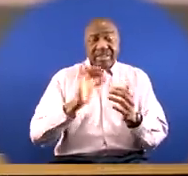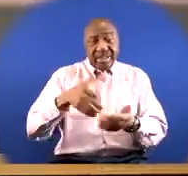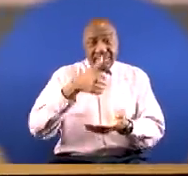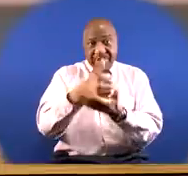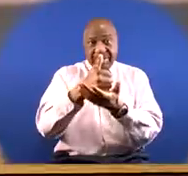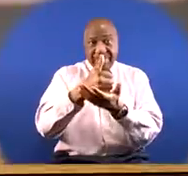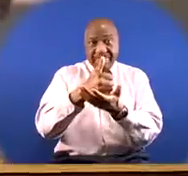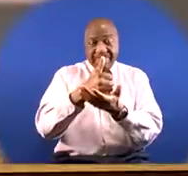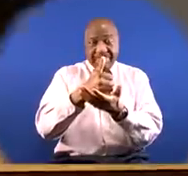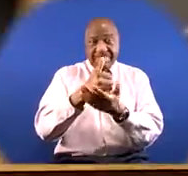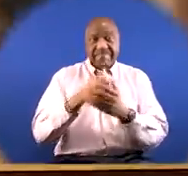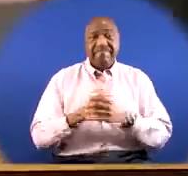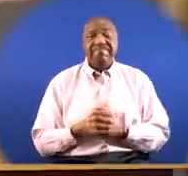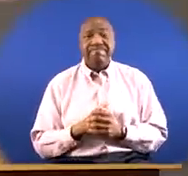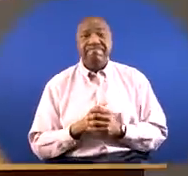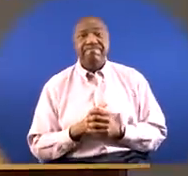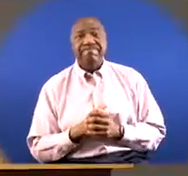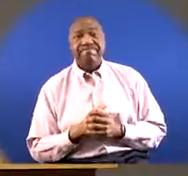Amen.